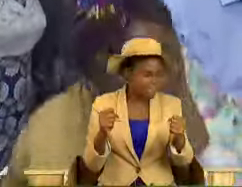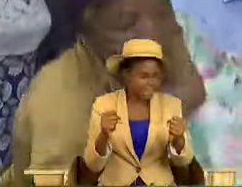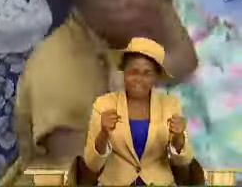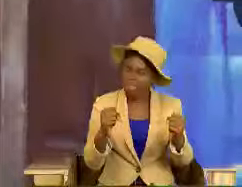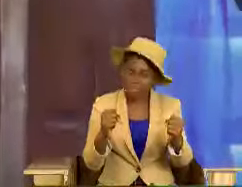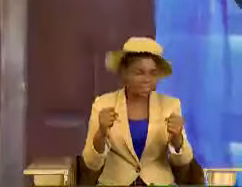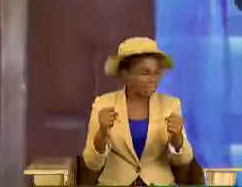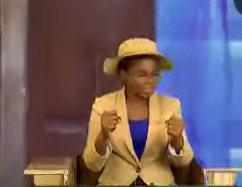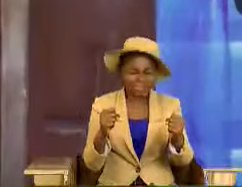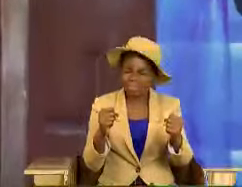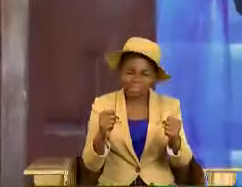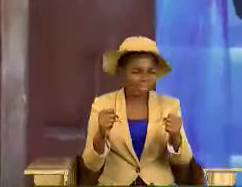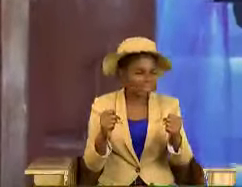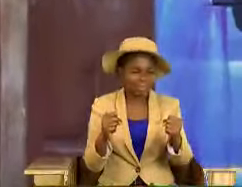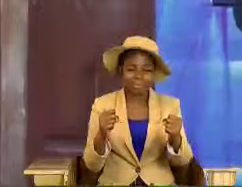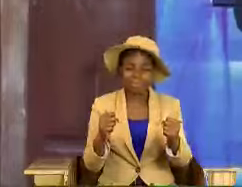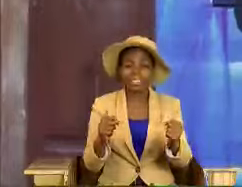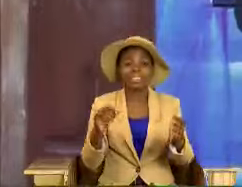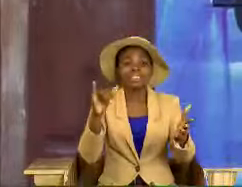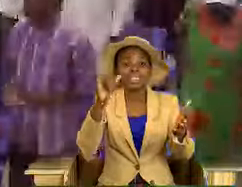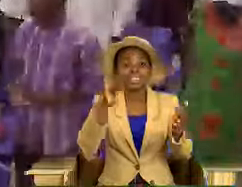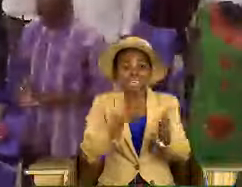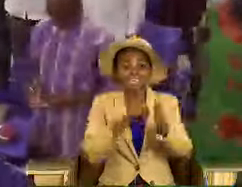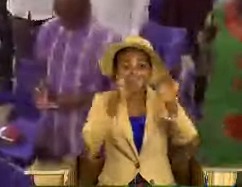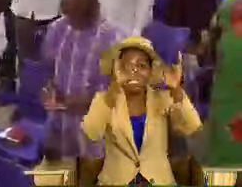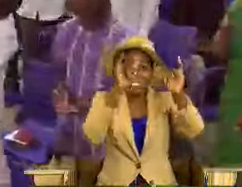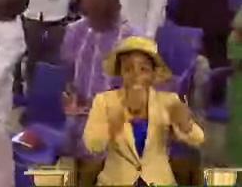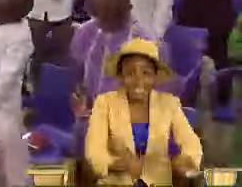you delay my